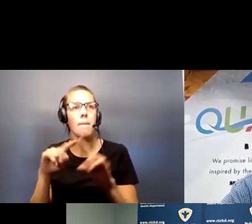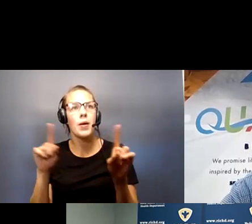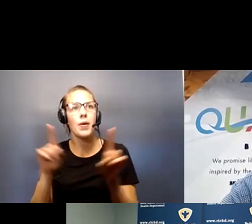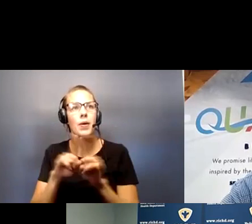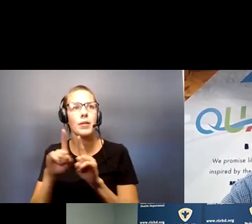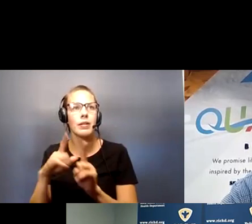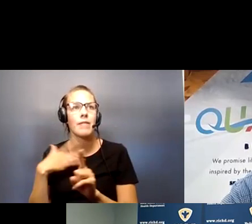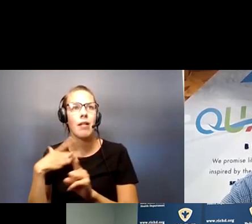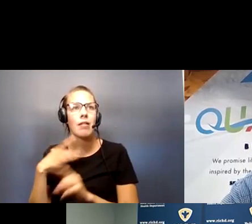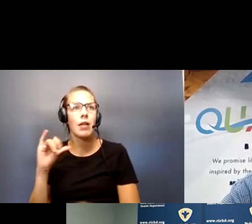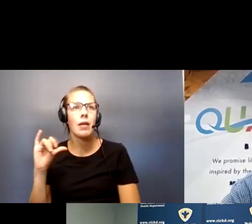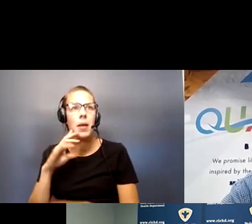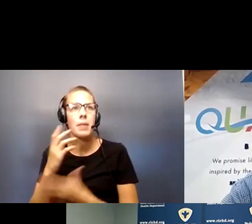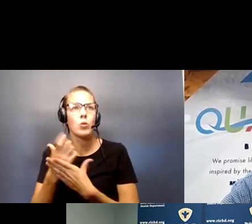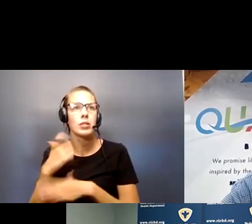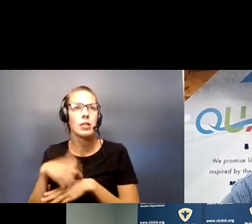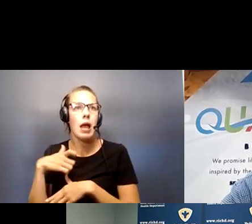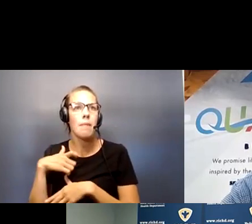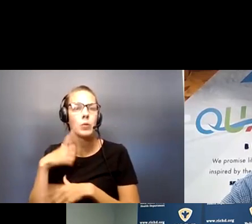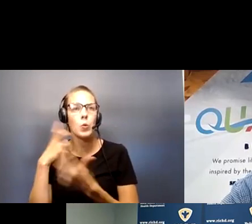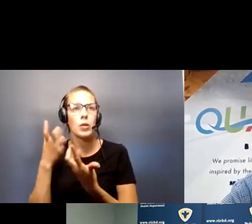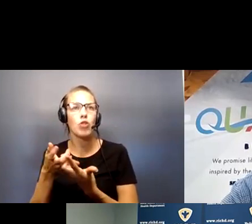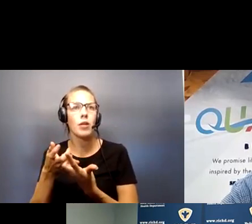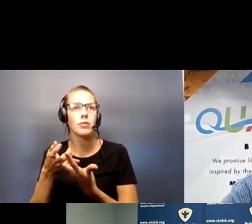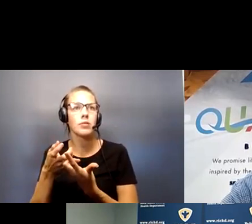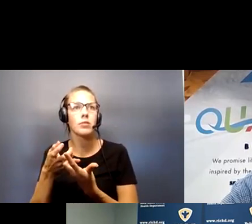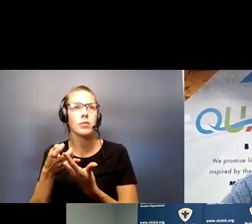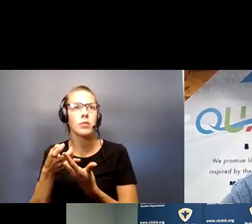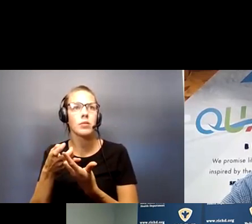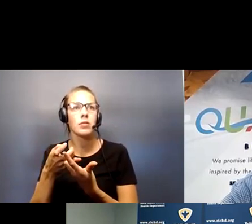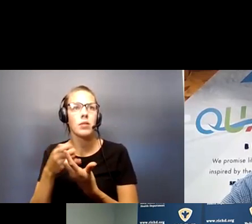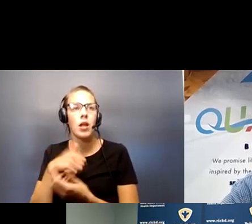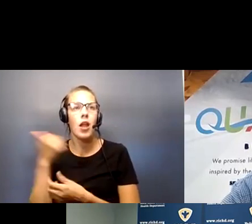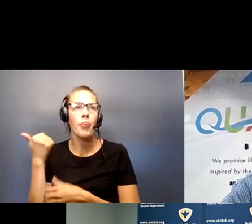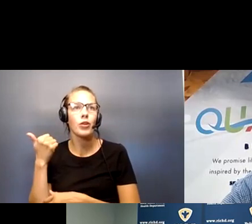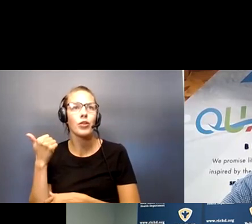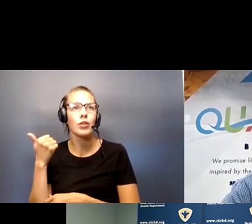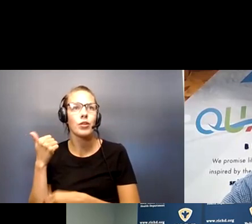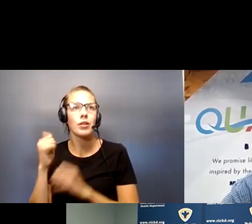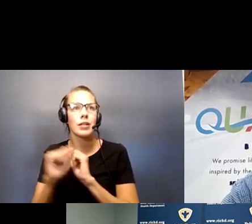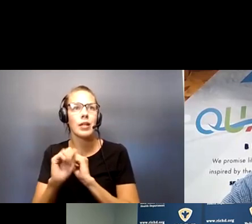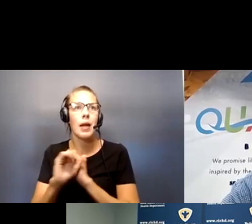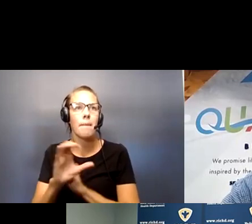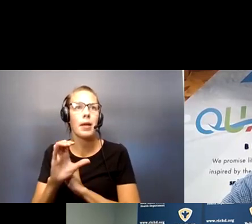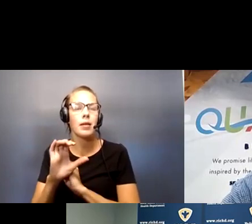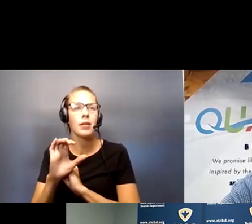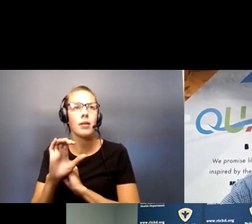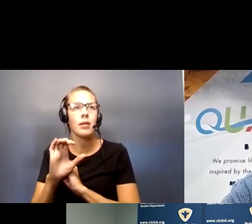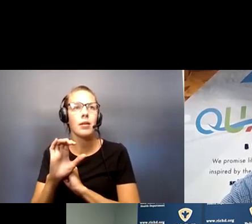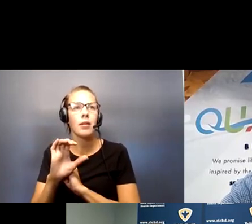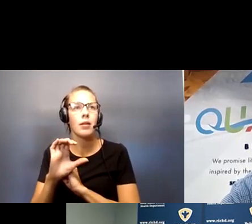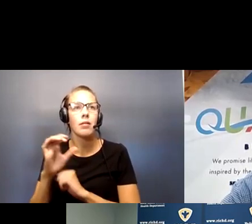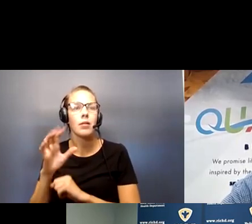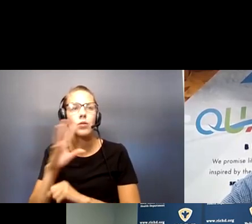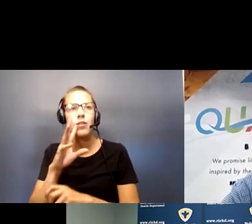felt like it was maybe time to make an adjustment and put out another campaign. So although we're